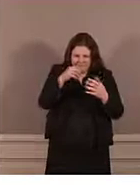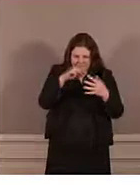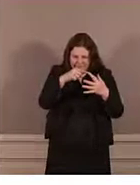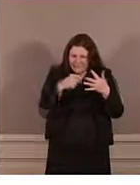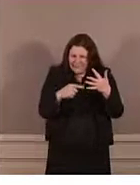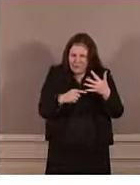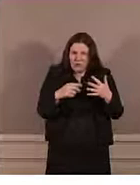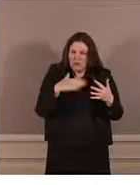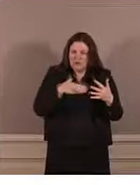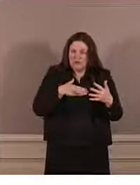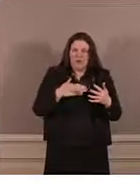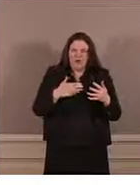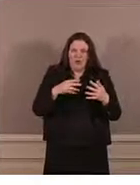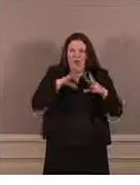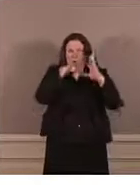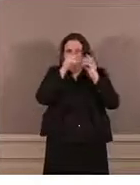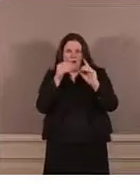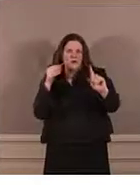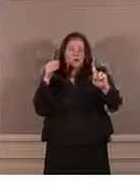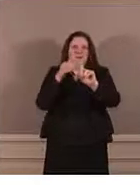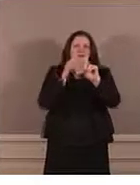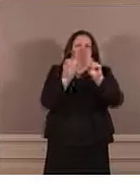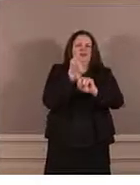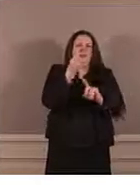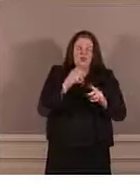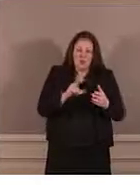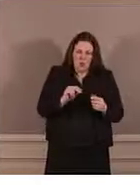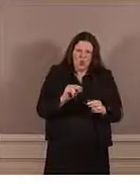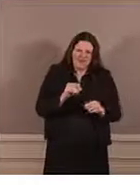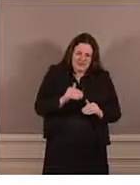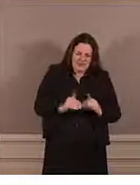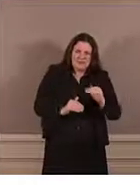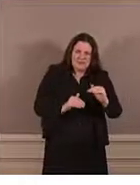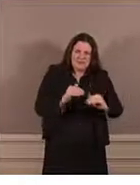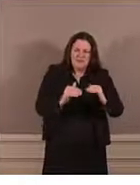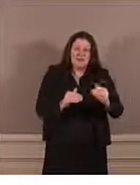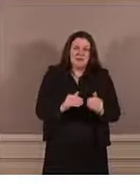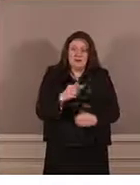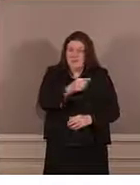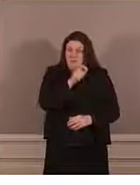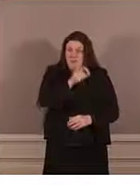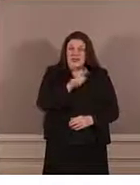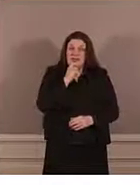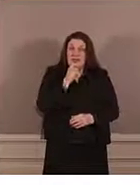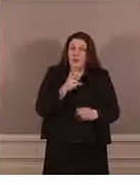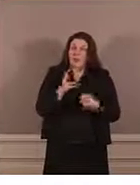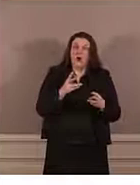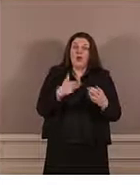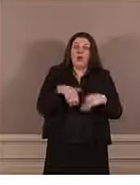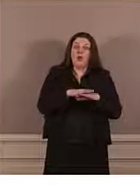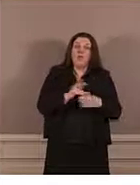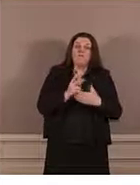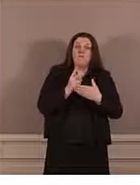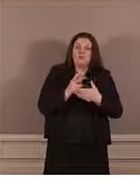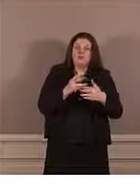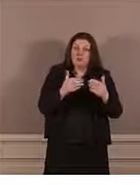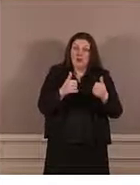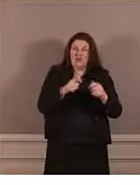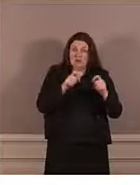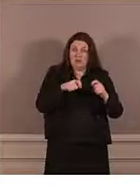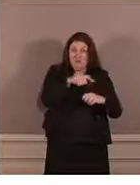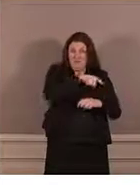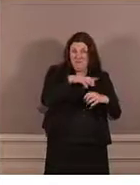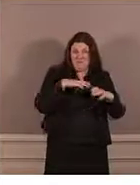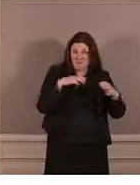quite important. There are lots of steps that you have to take, he said, before you reach a goal. I work in a voluntary charity shop, and to get that job, I had to